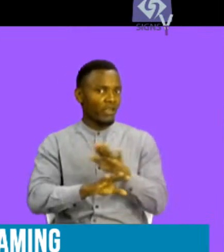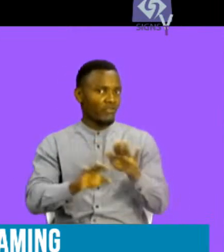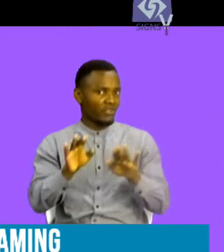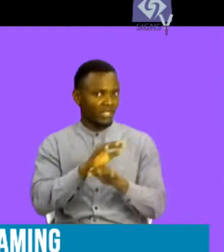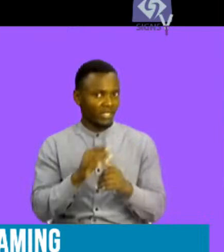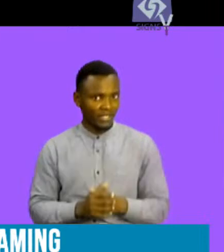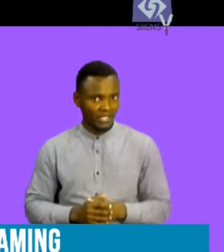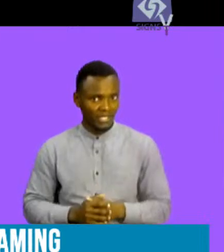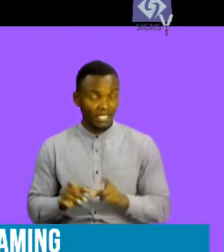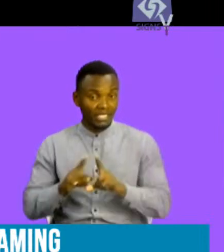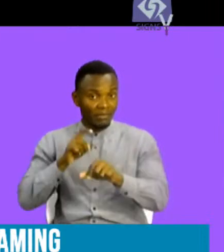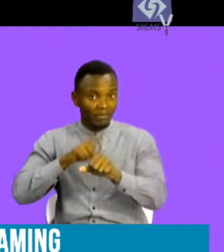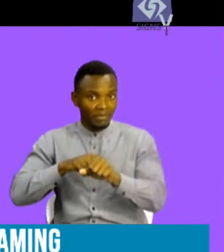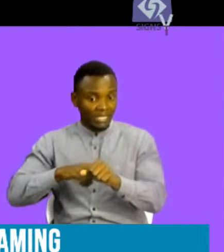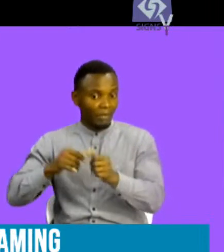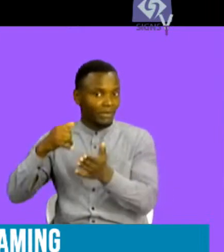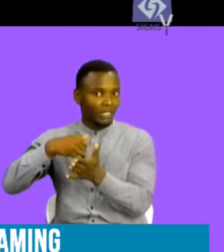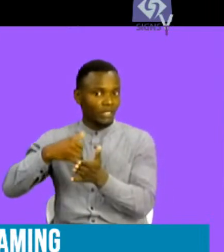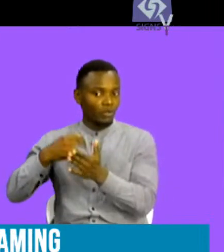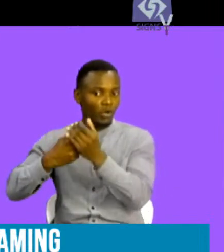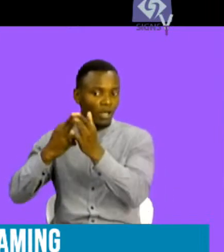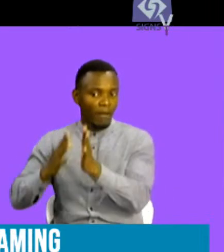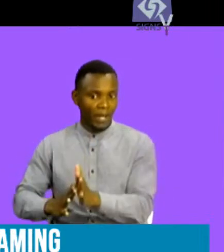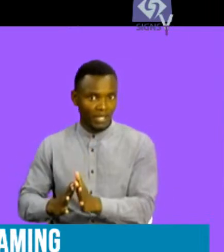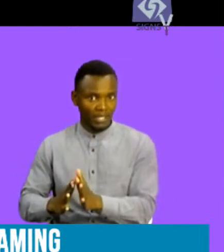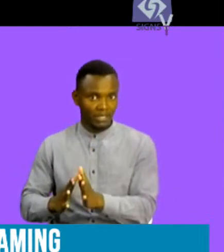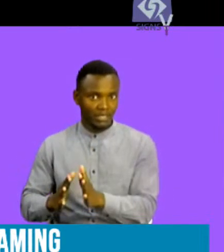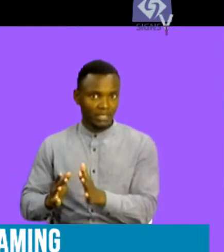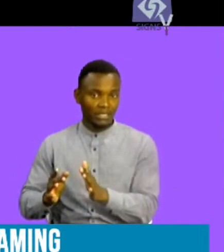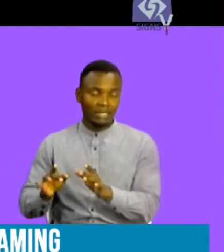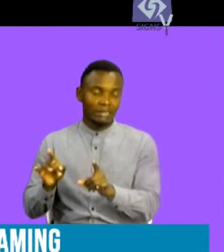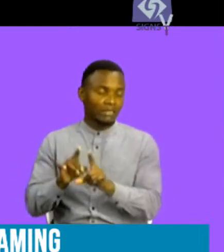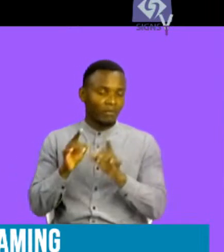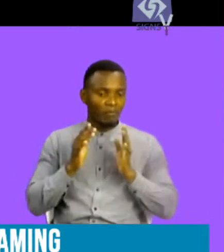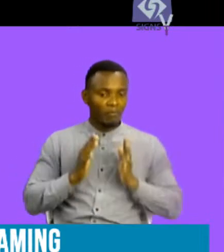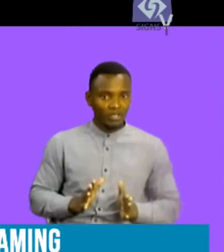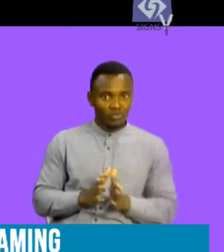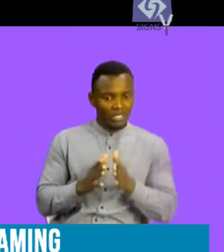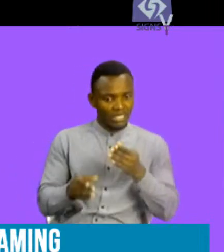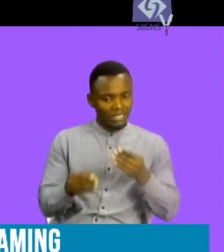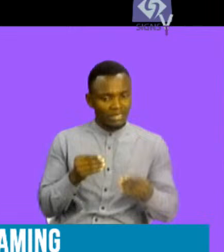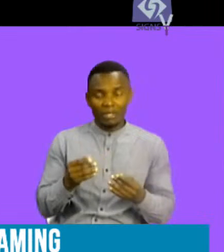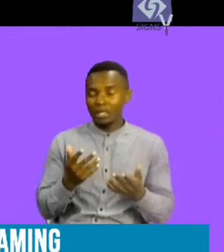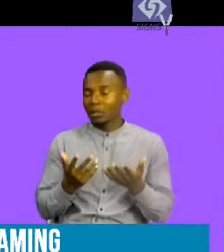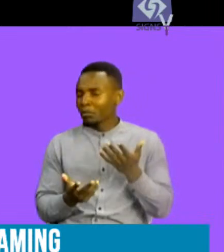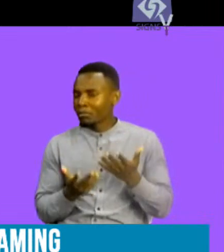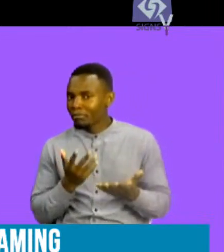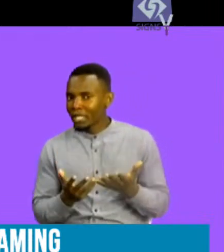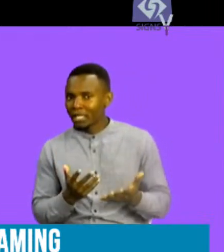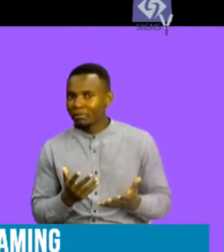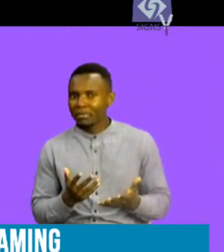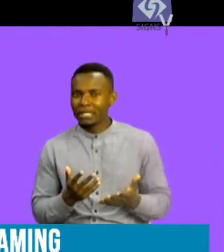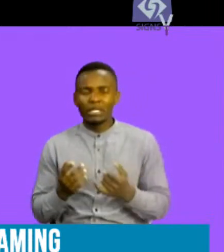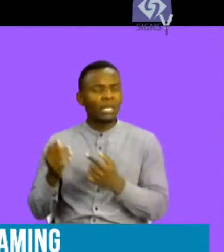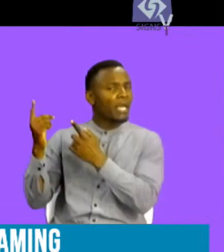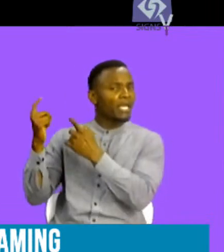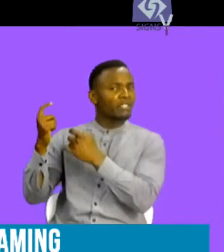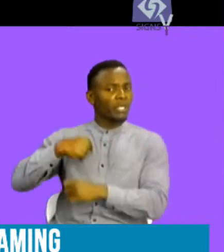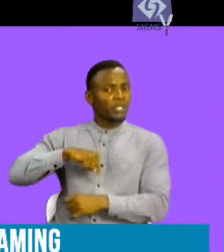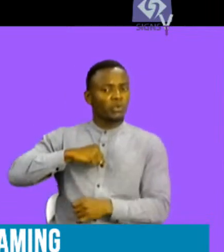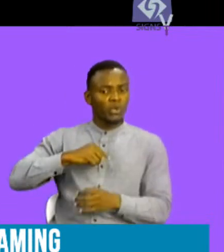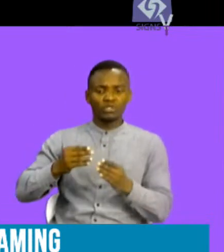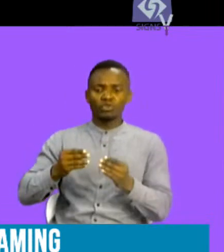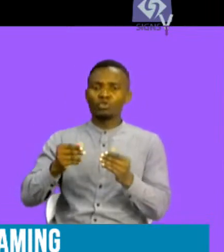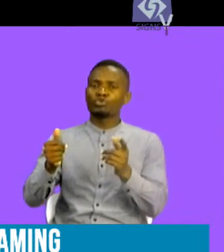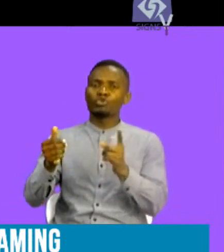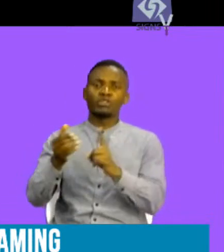you bring in the partners, sometimes also the person with disabilities would expect that we have come up with the solution to all